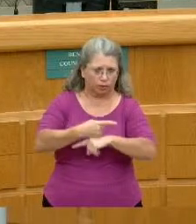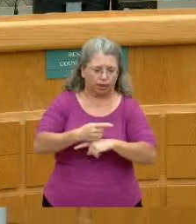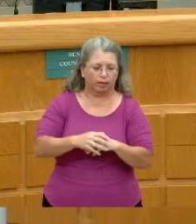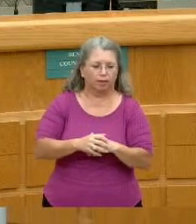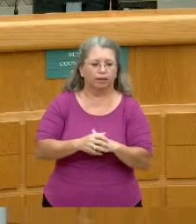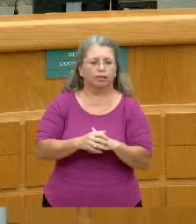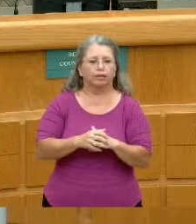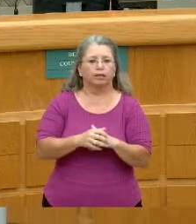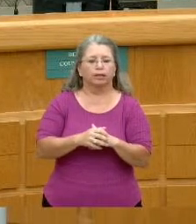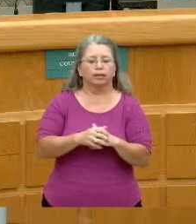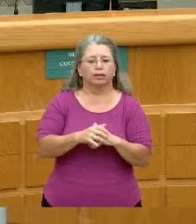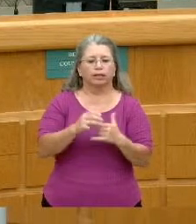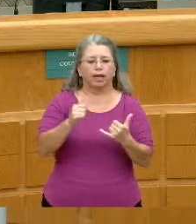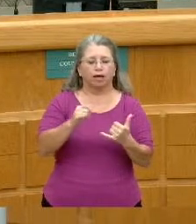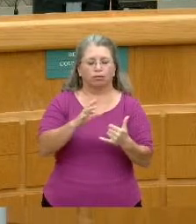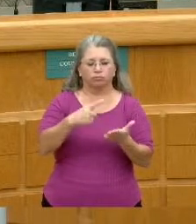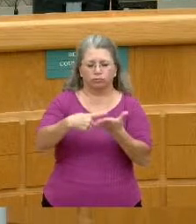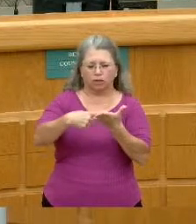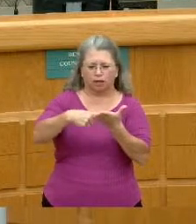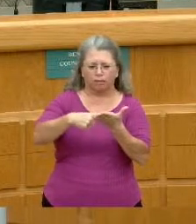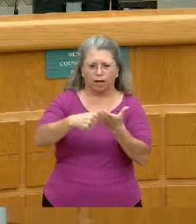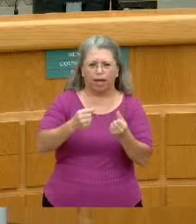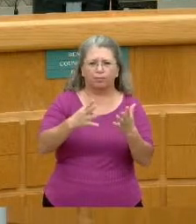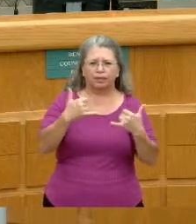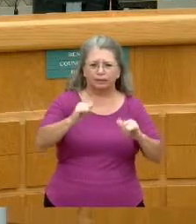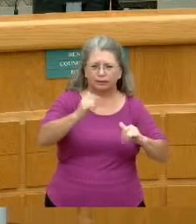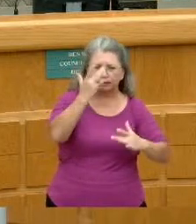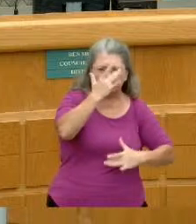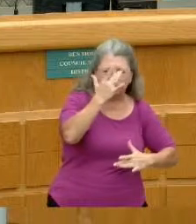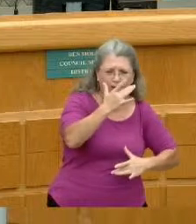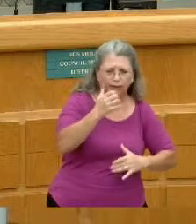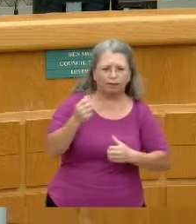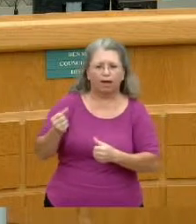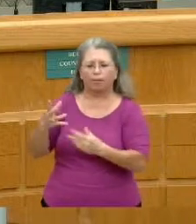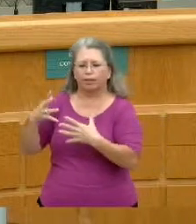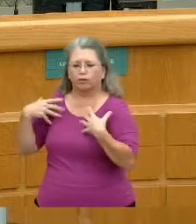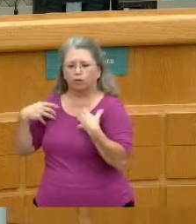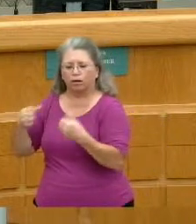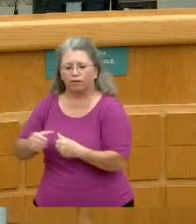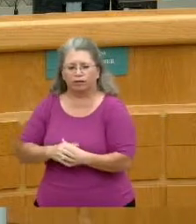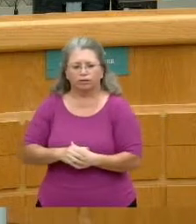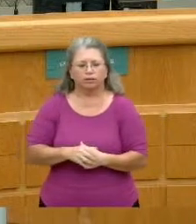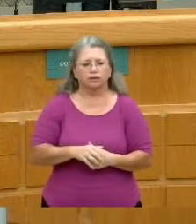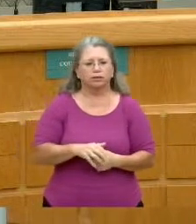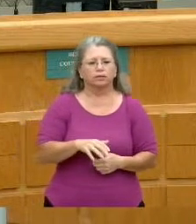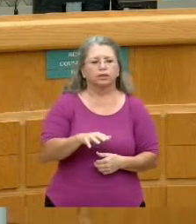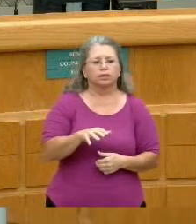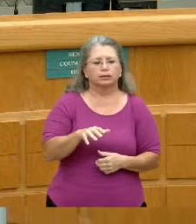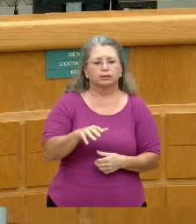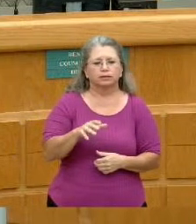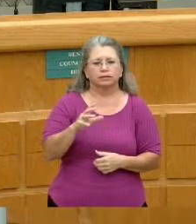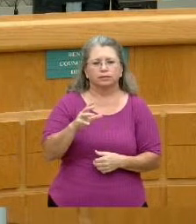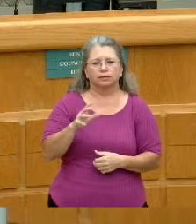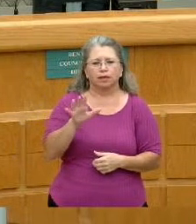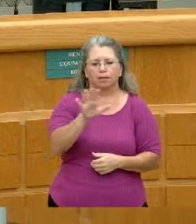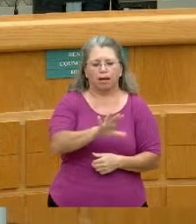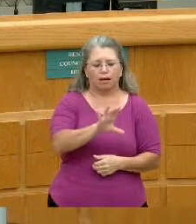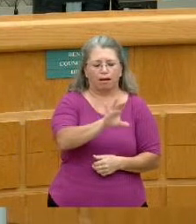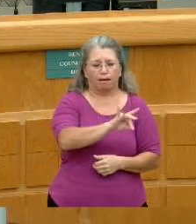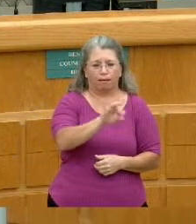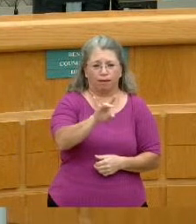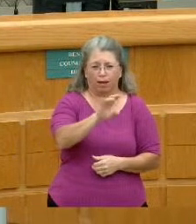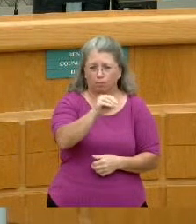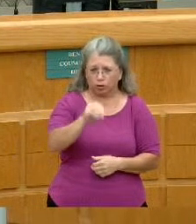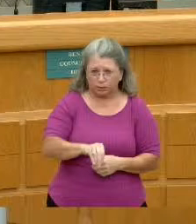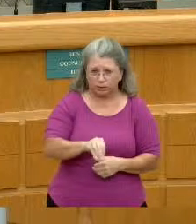for active and recovered. We're still pretty consistent with yesterday. About 88% of all those cases are still